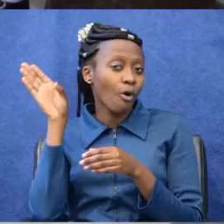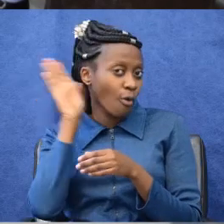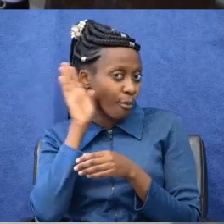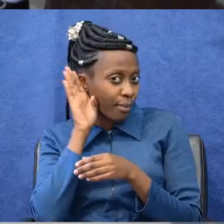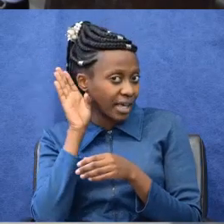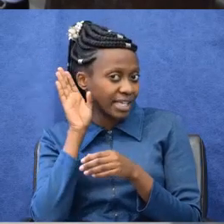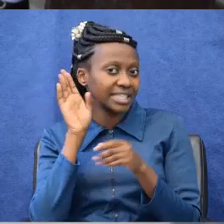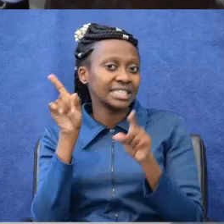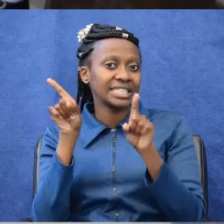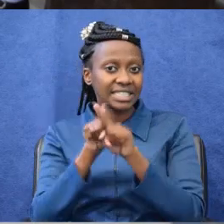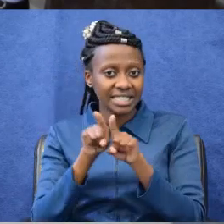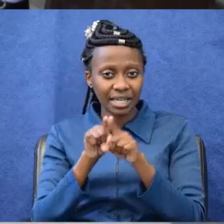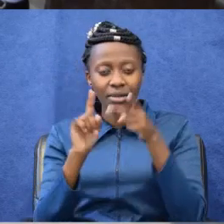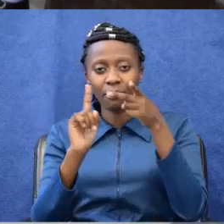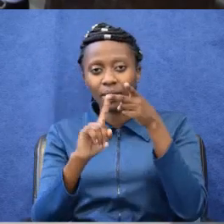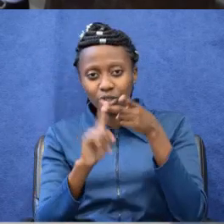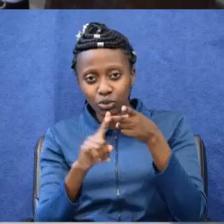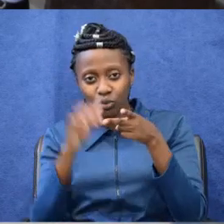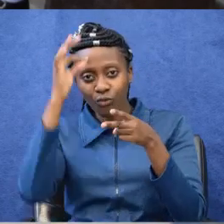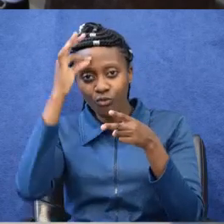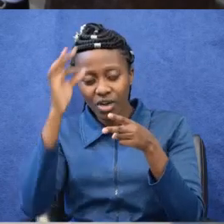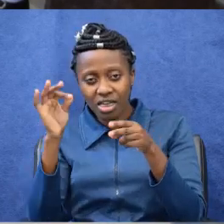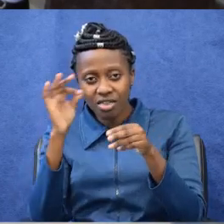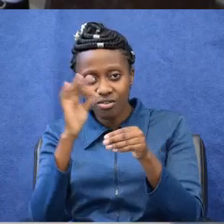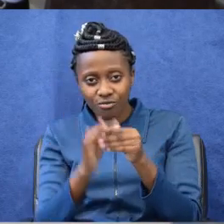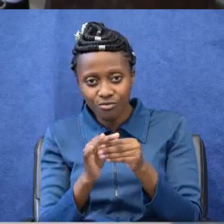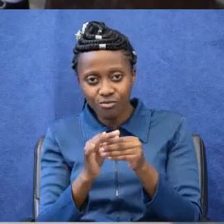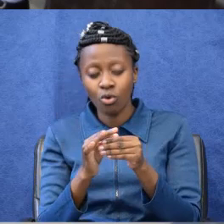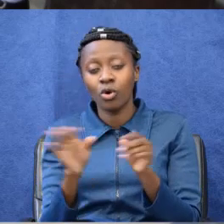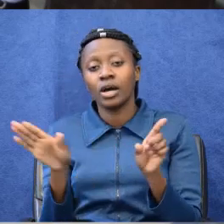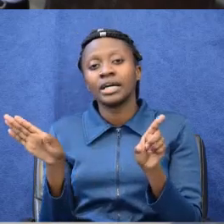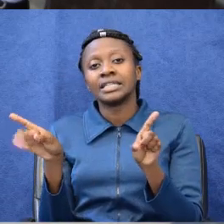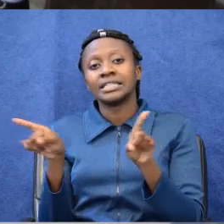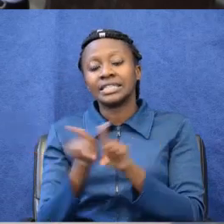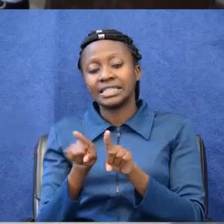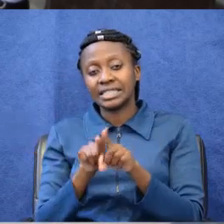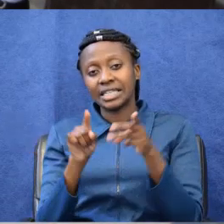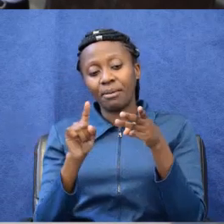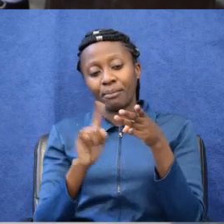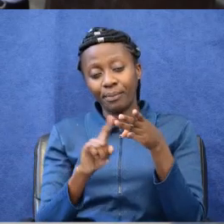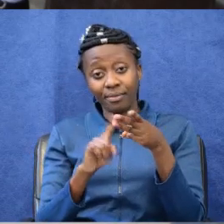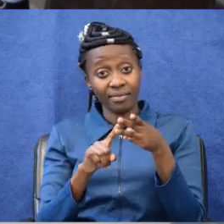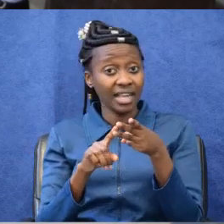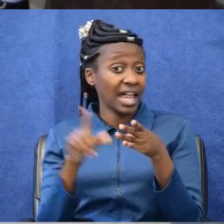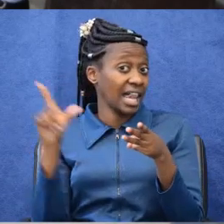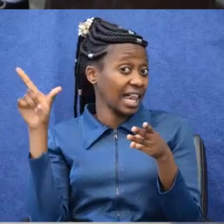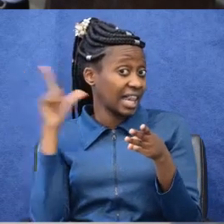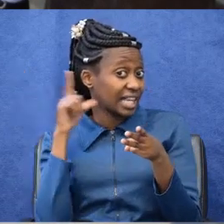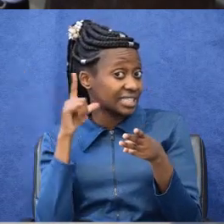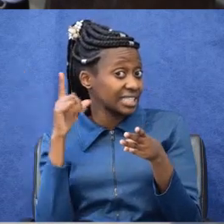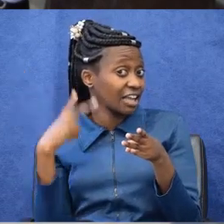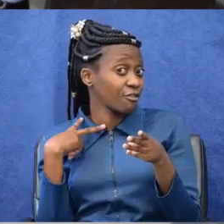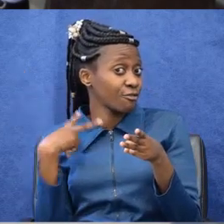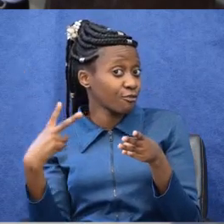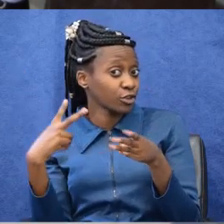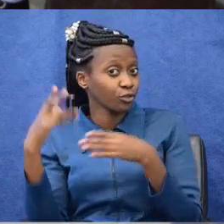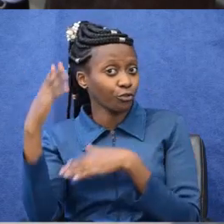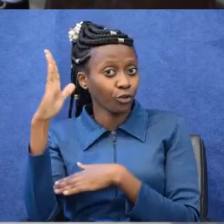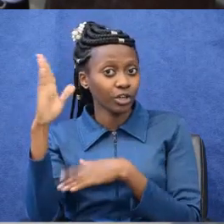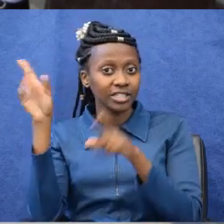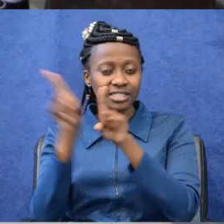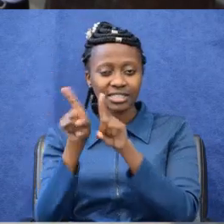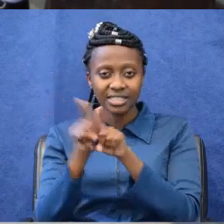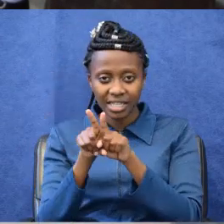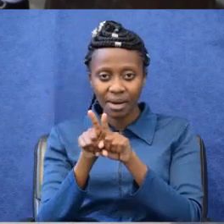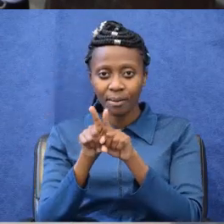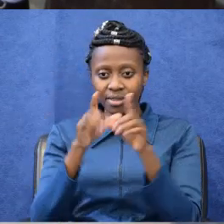became faithful. Number three, he listened carefully to God's voice. And because of that,